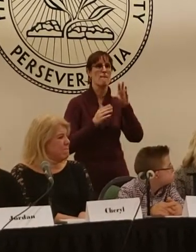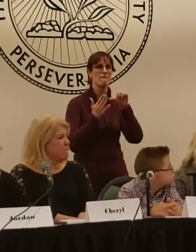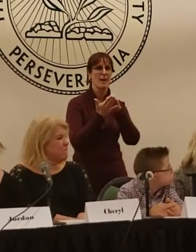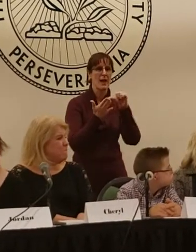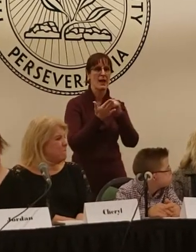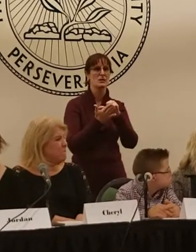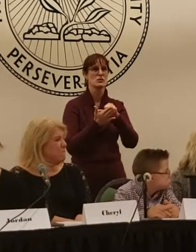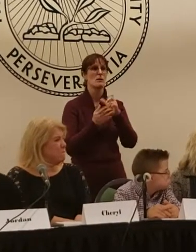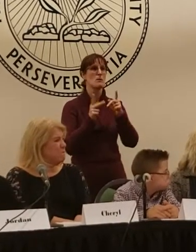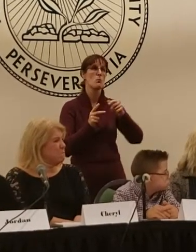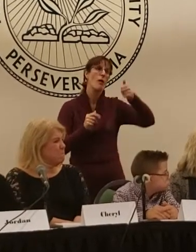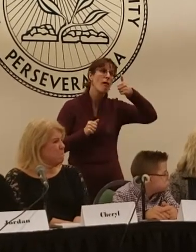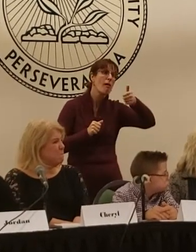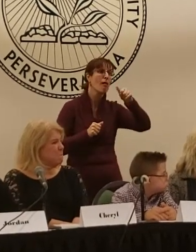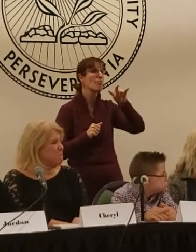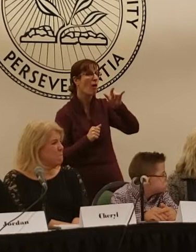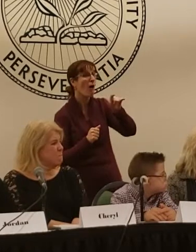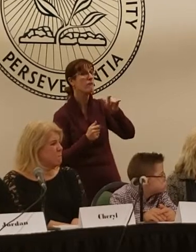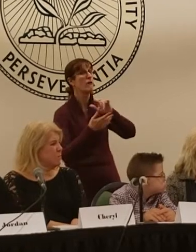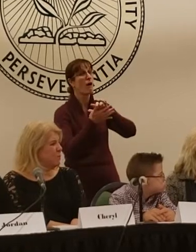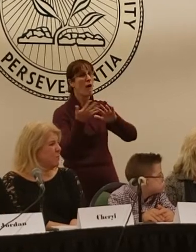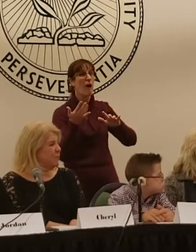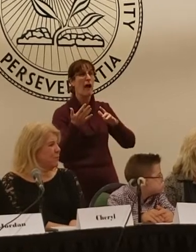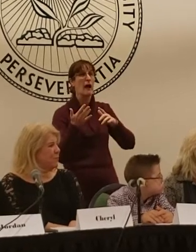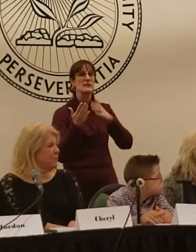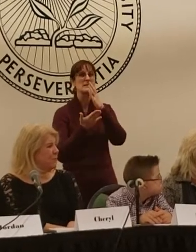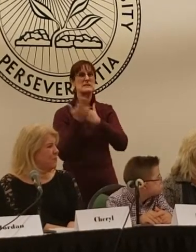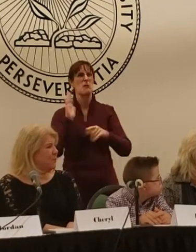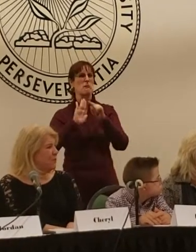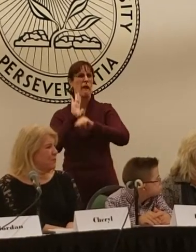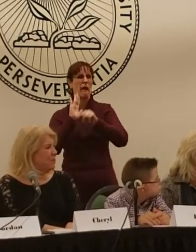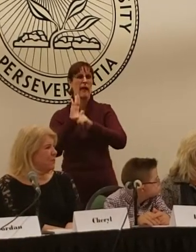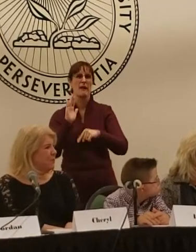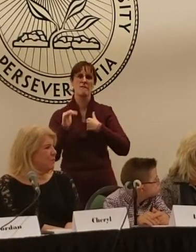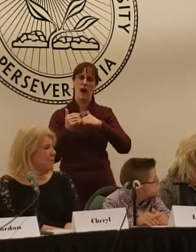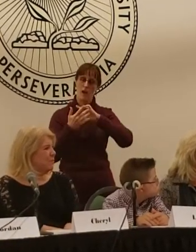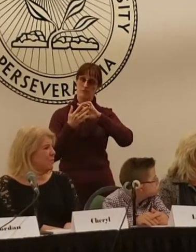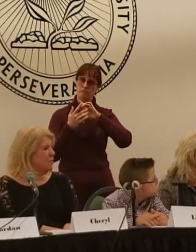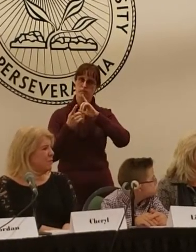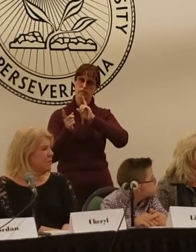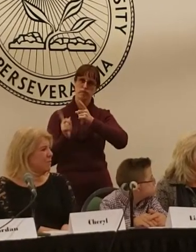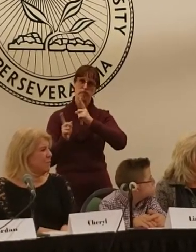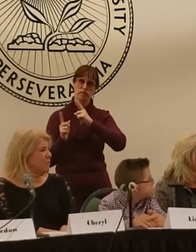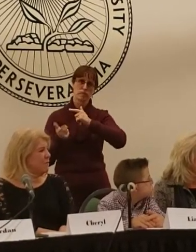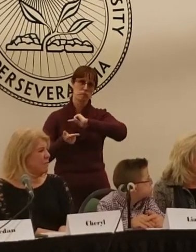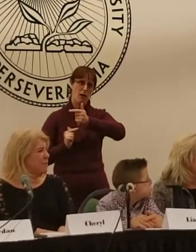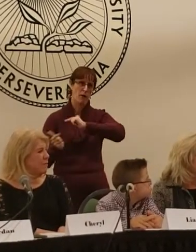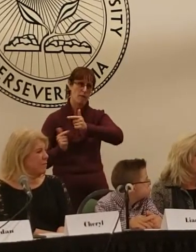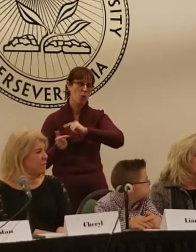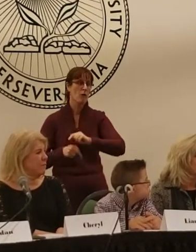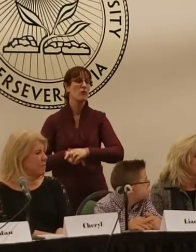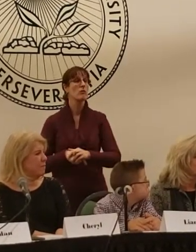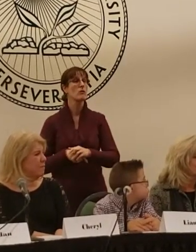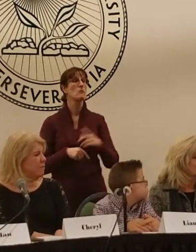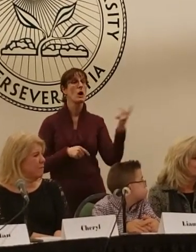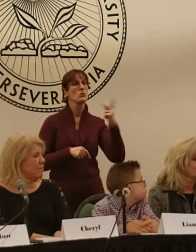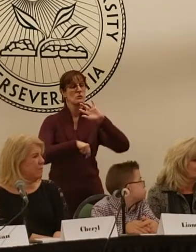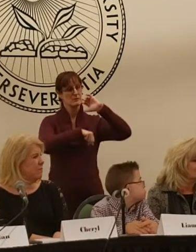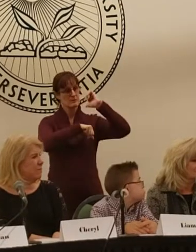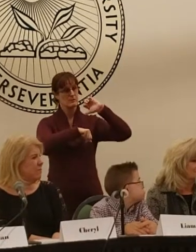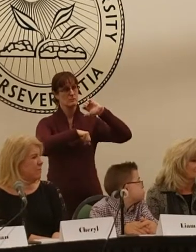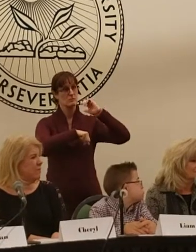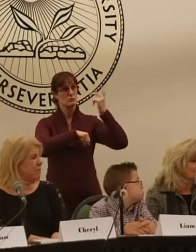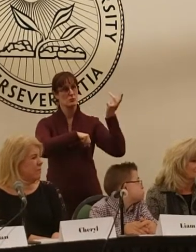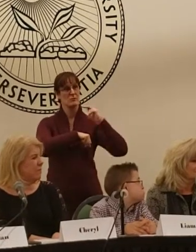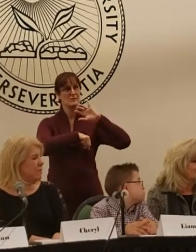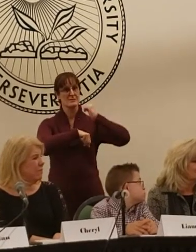and liked, and talked back to a few naysayers. But that's kind of how we started the foundation, which is what he was trying to